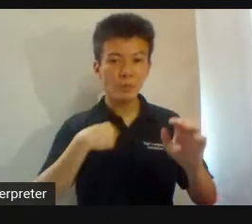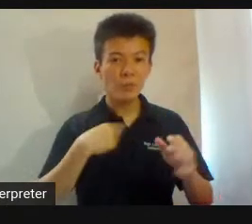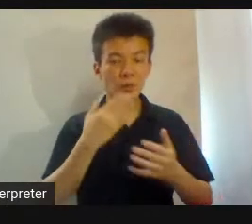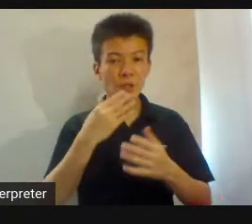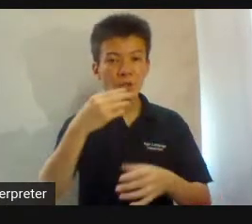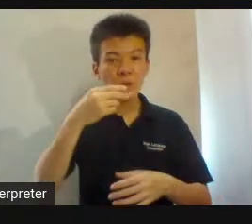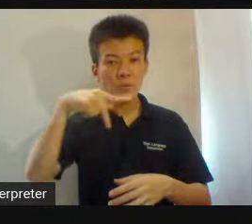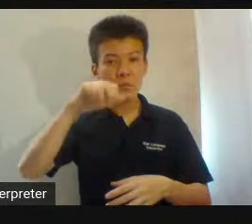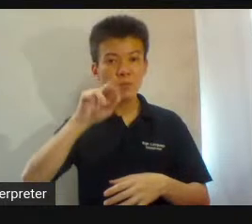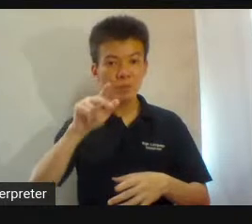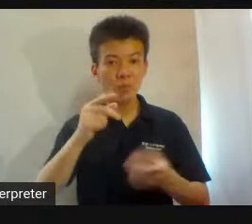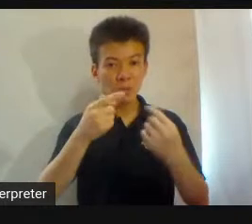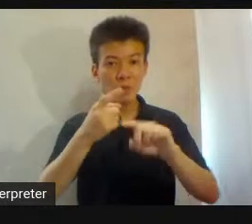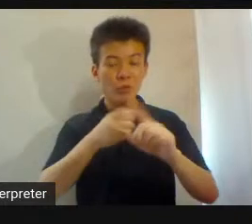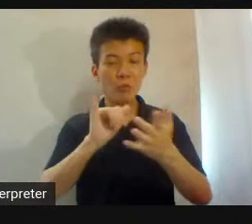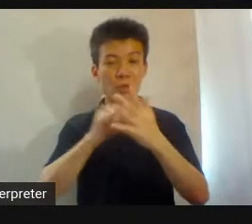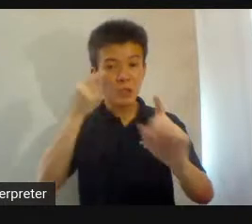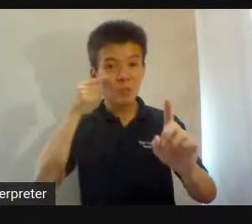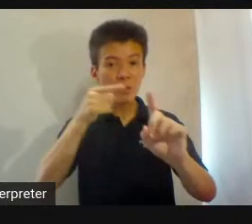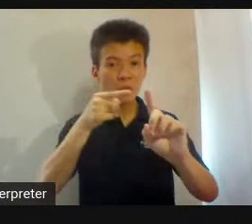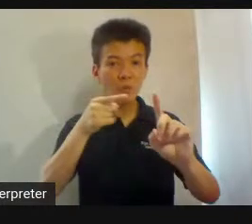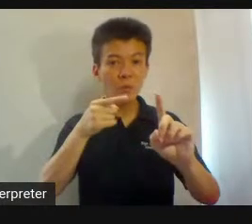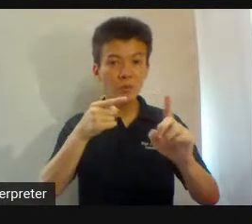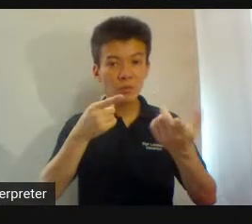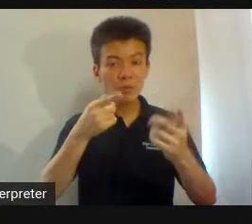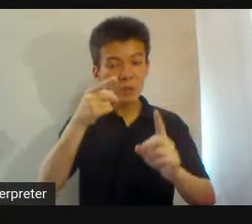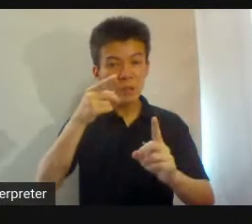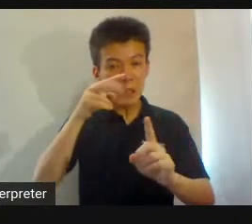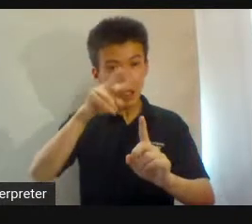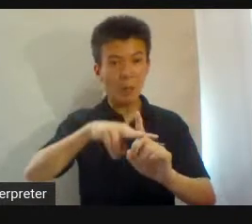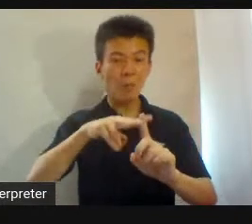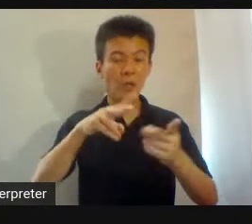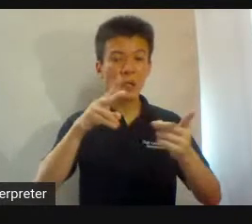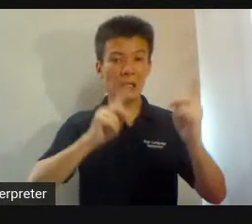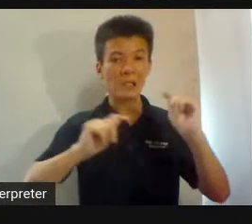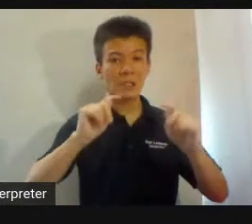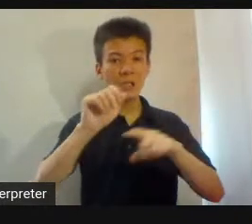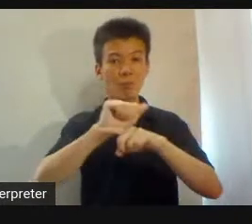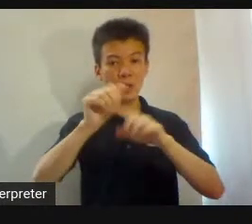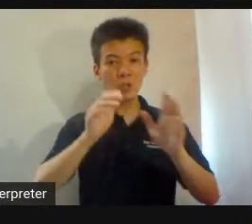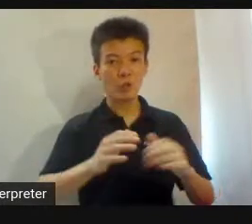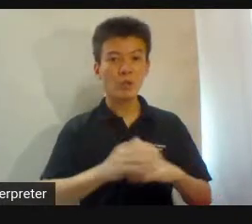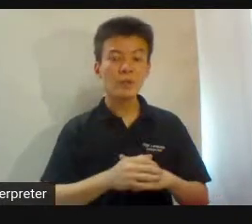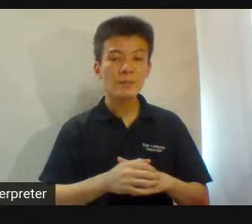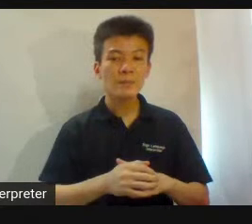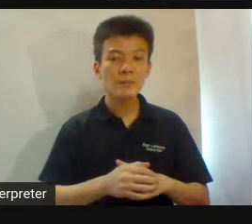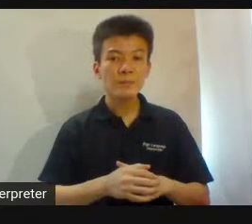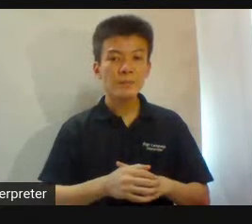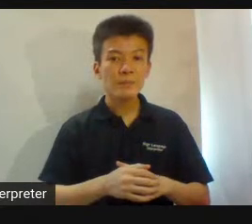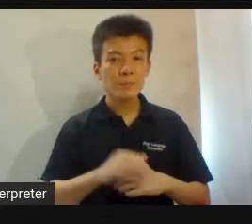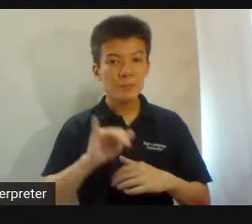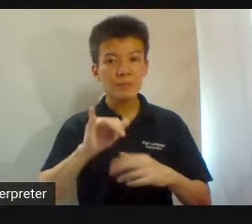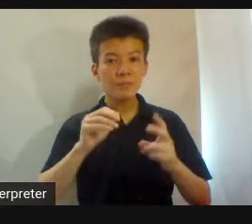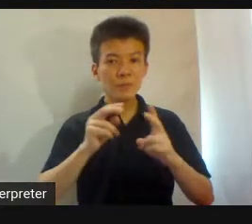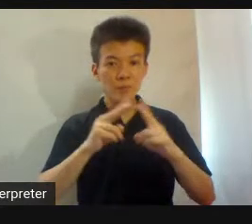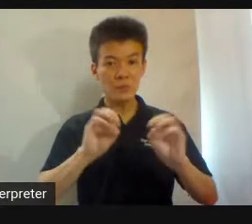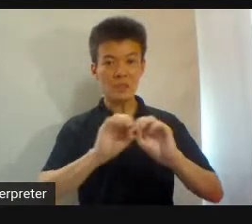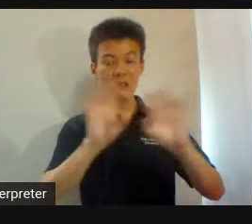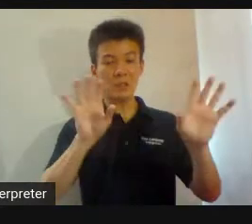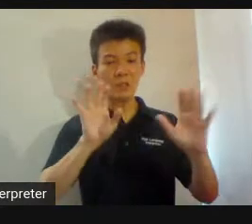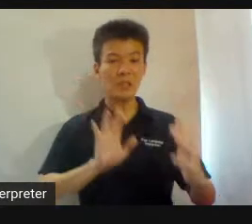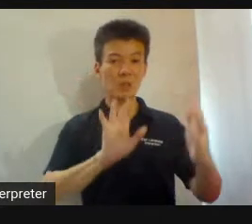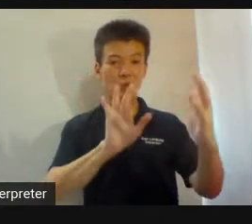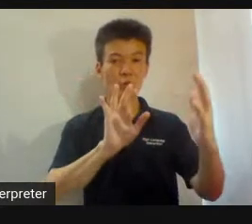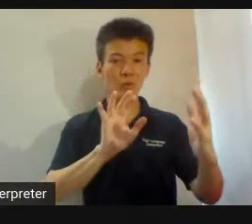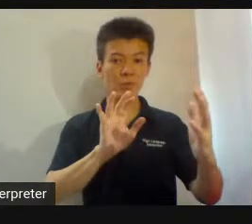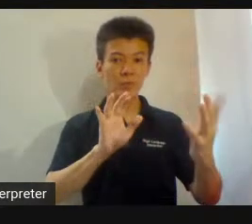Paul. So yes, coming from the perspective of an applied theatre practitioner, it was very clear that, you know, the approach that